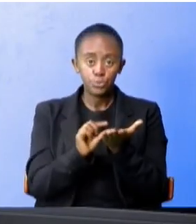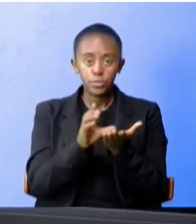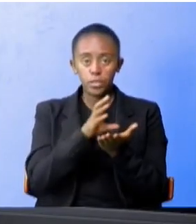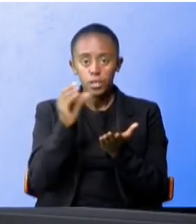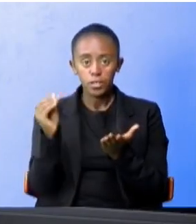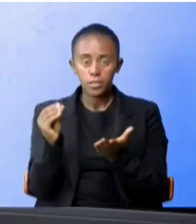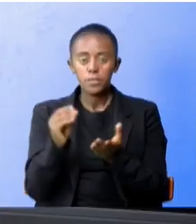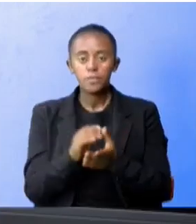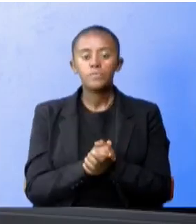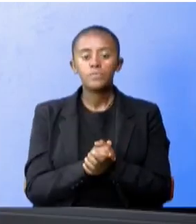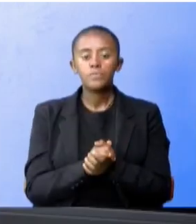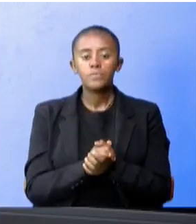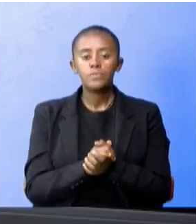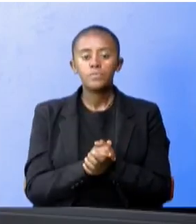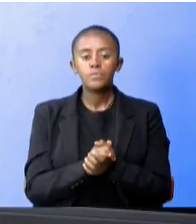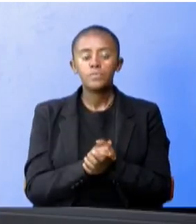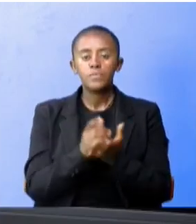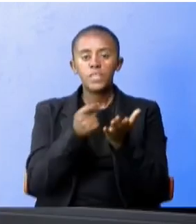and